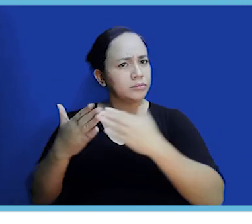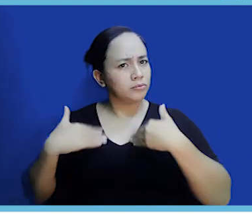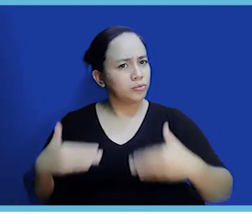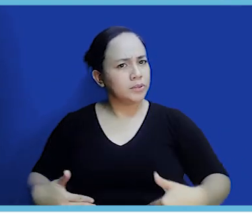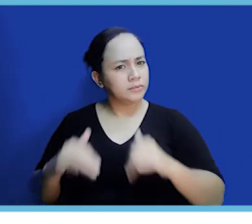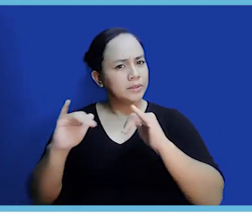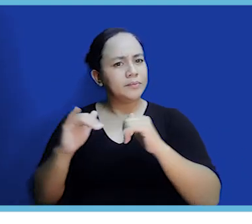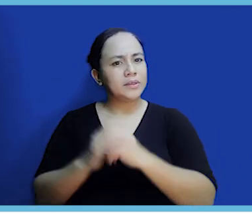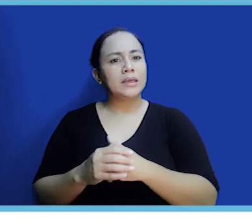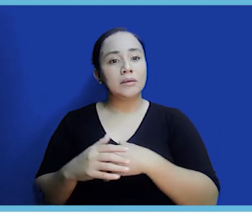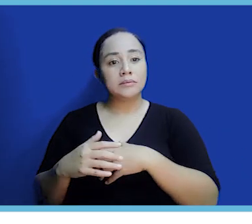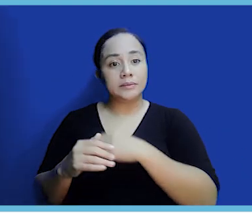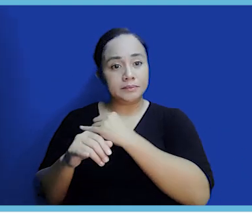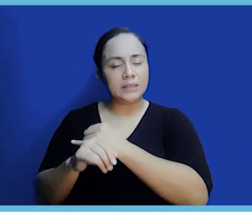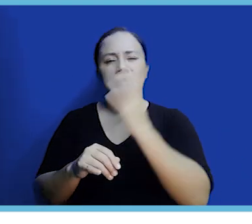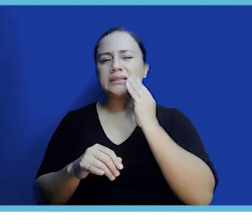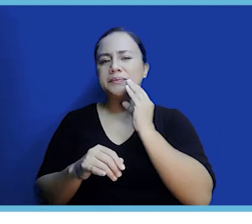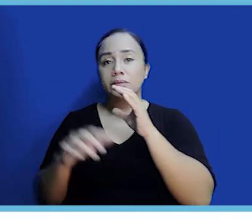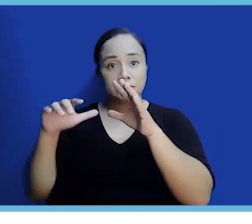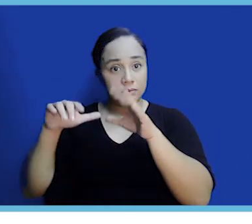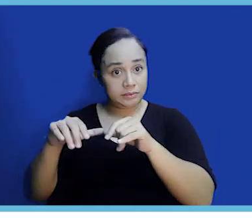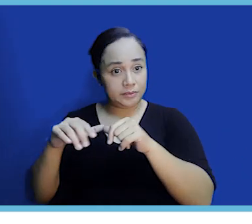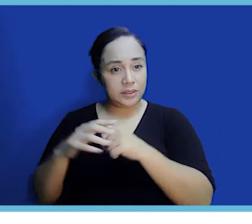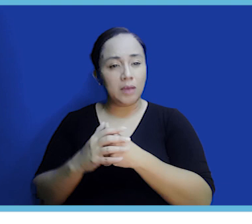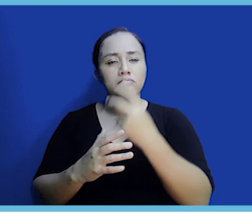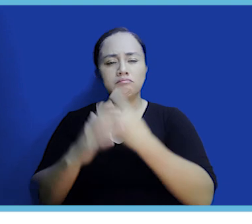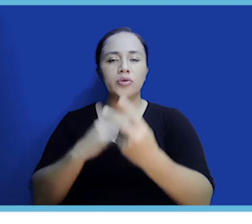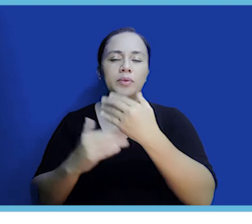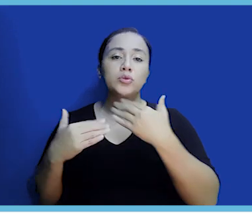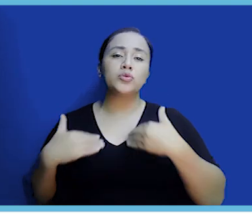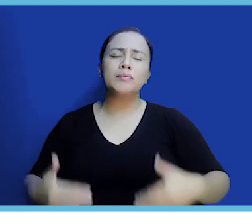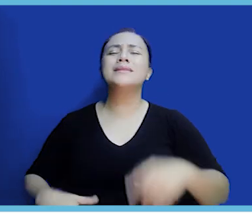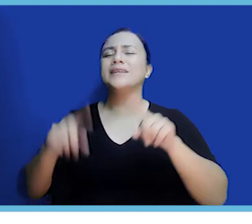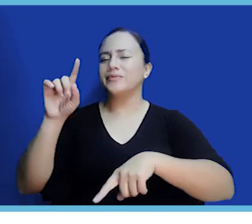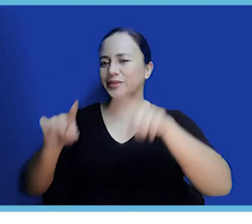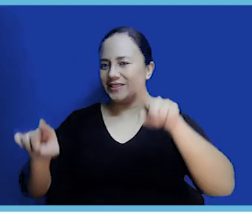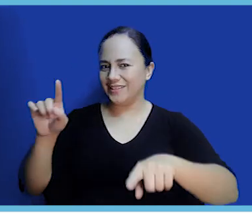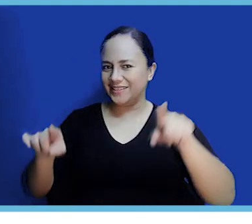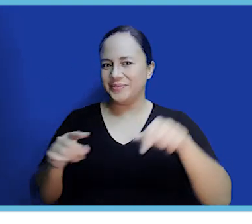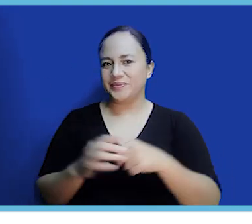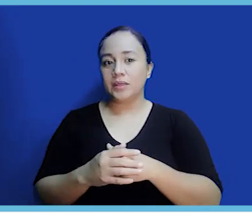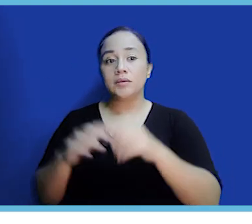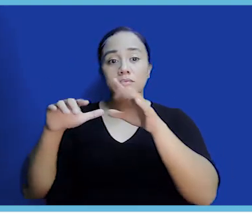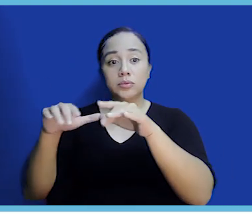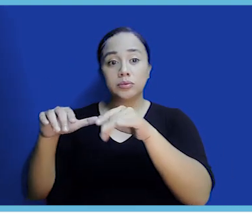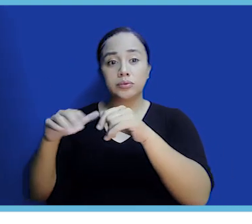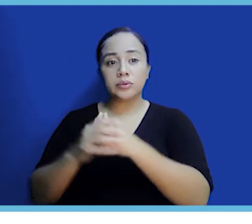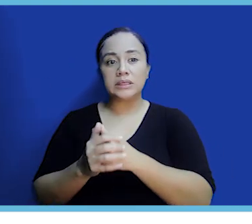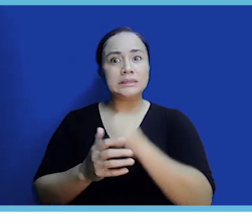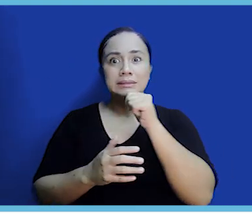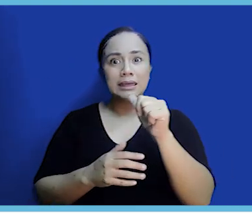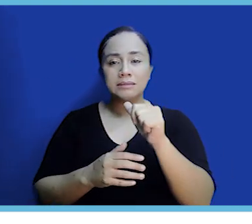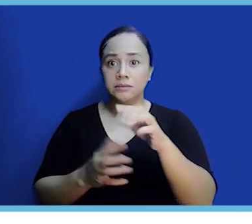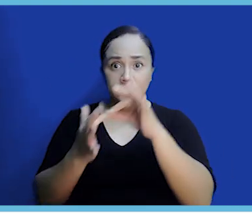humanity. Having an impairment and experiencing disability are both part of human diversity. People